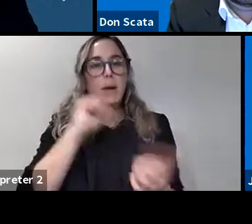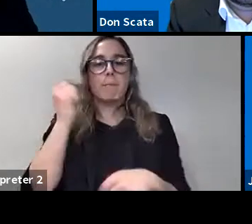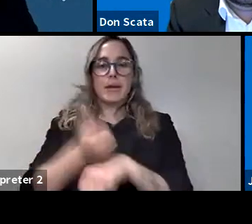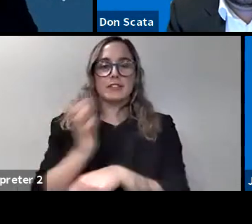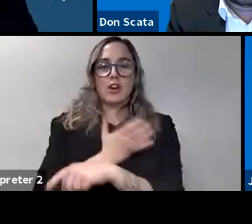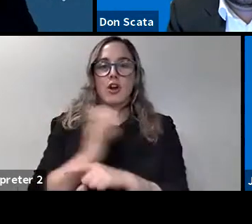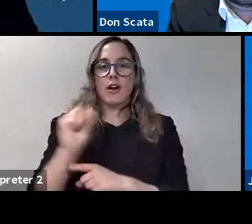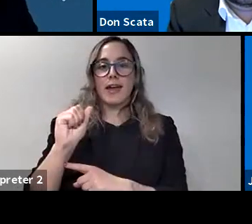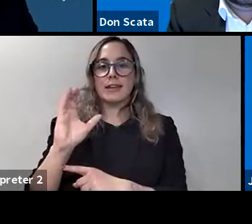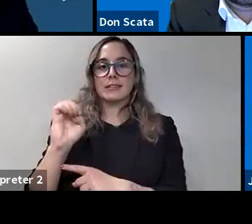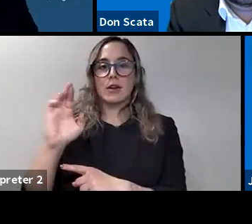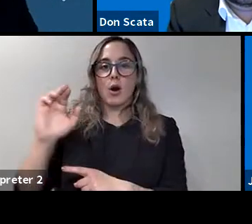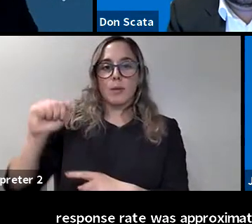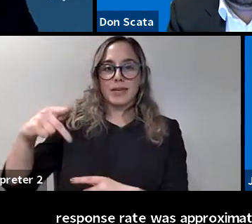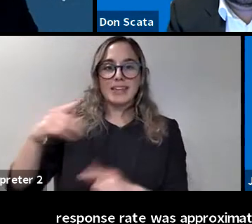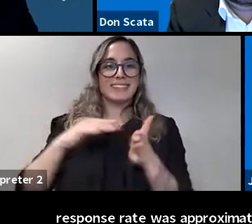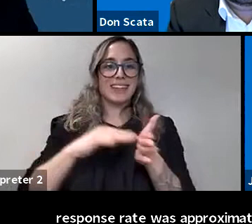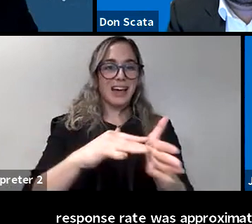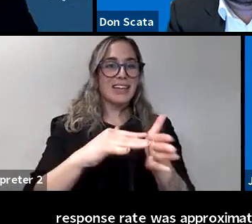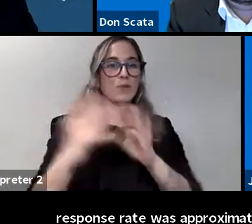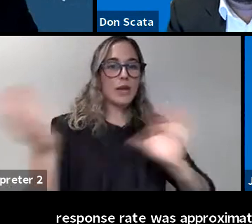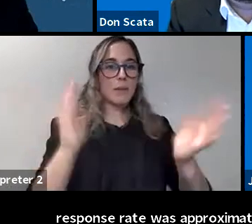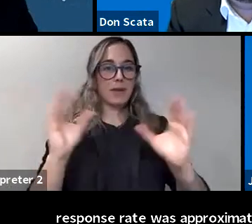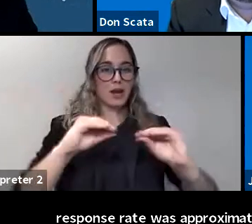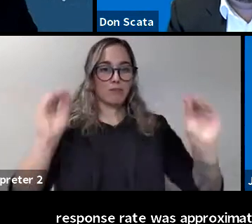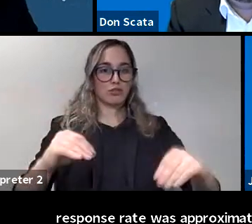ACRP study.